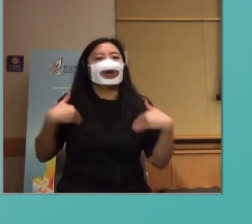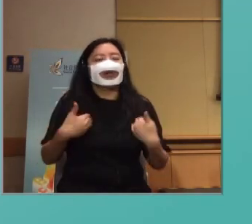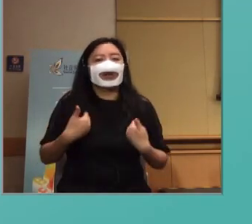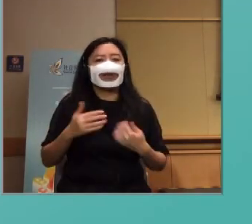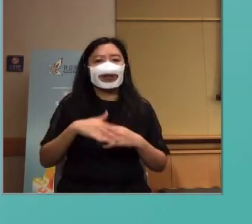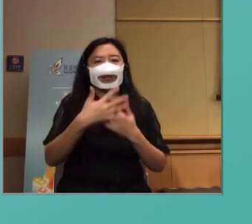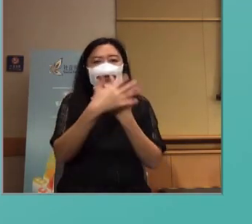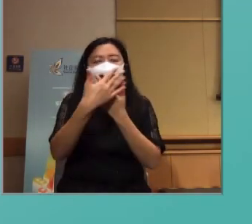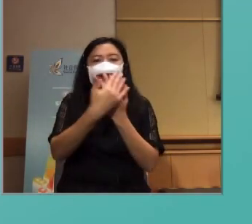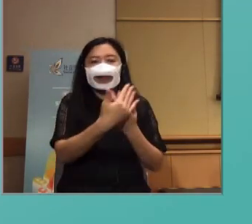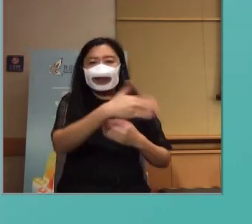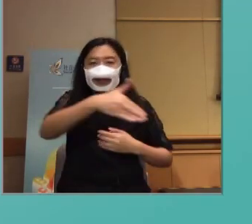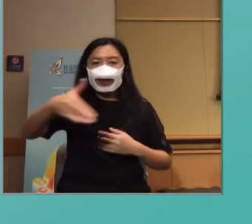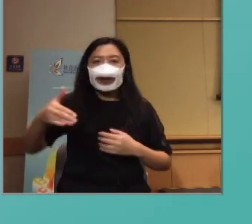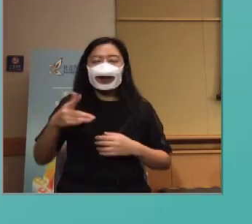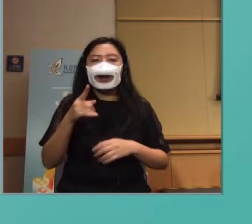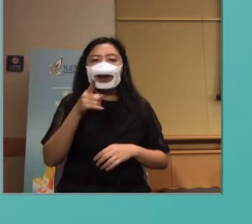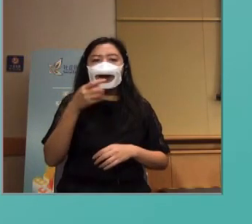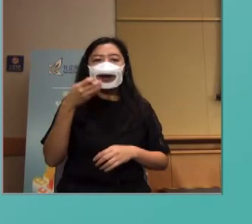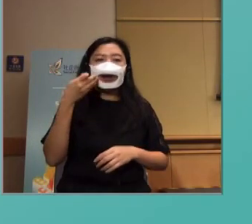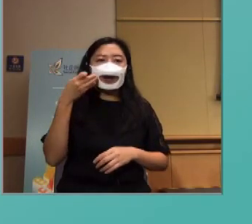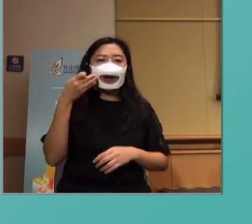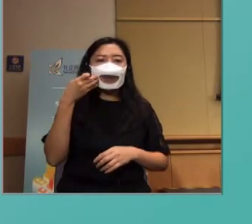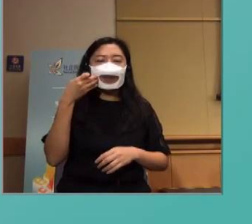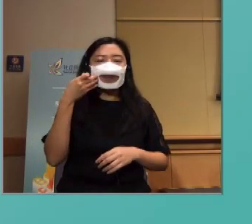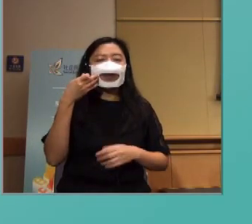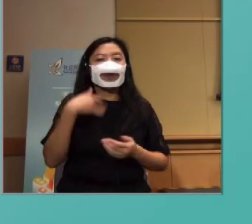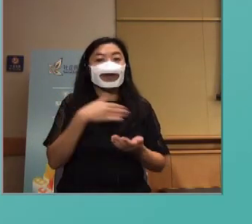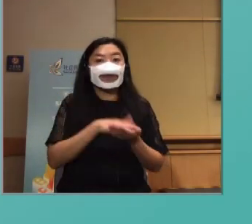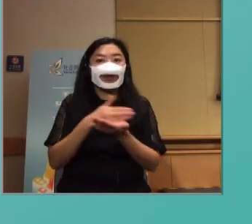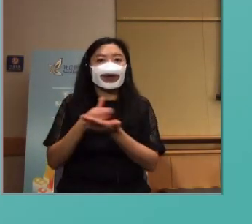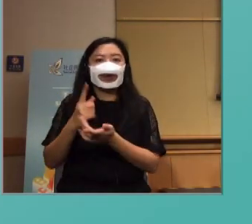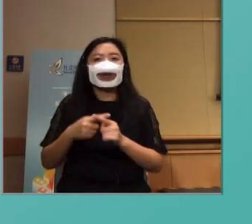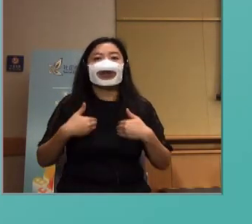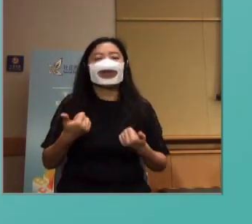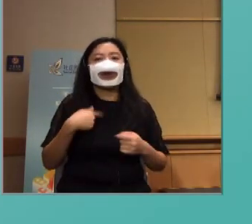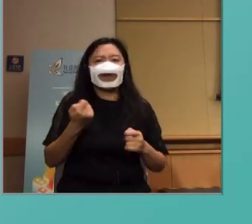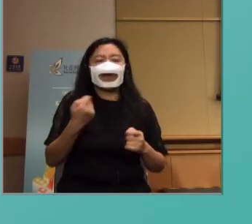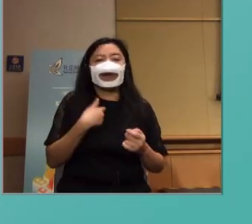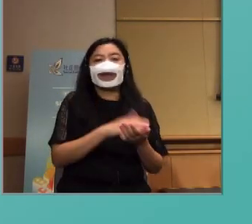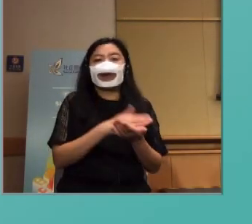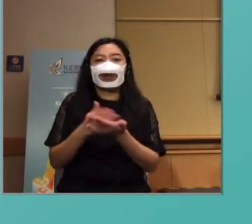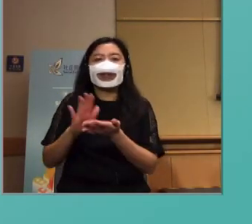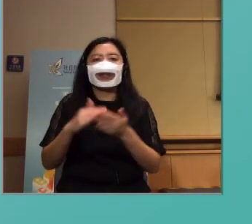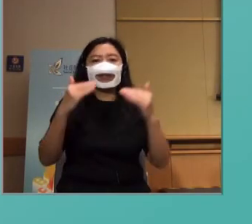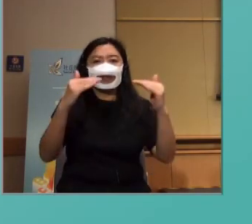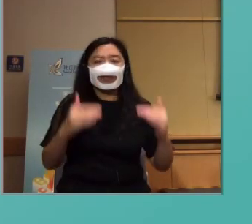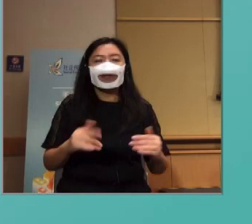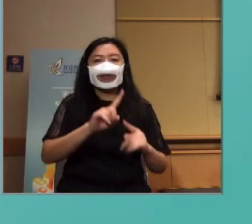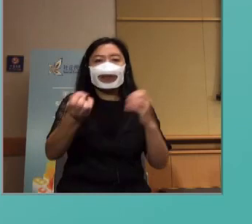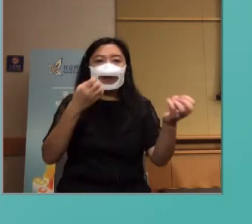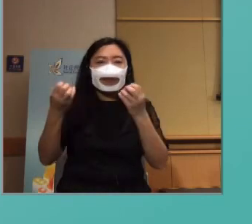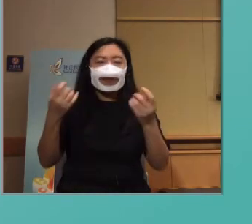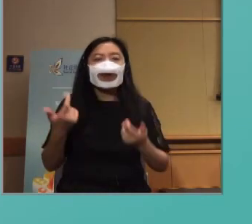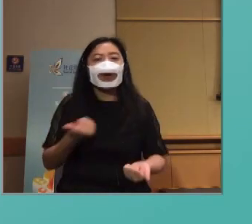walk through as fast as I can, and then afterwards, obviously, we go to Q&A, which is probably the more interesting part. Very quickly, I think in